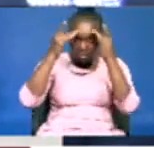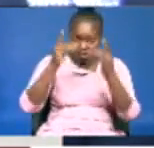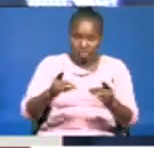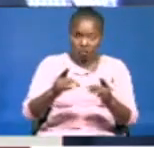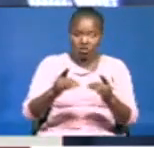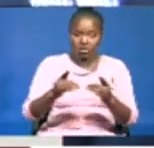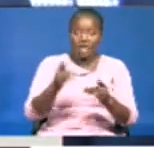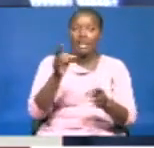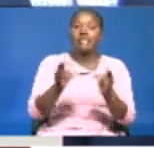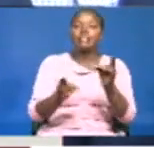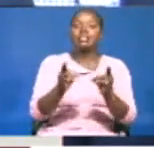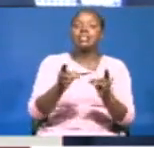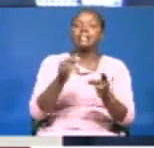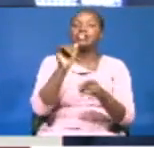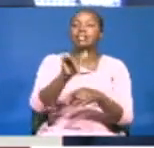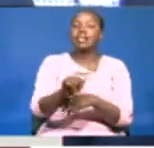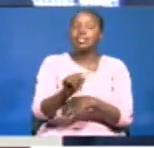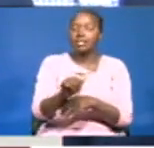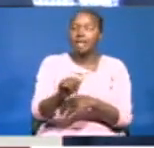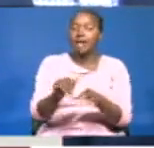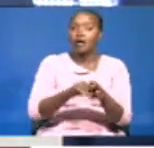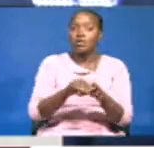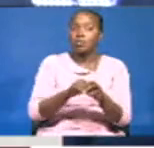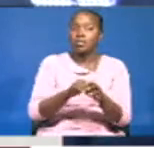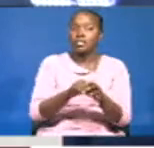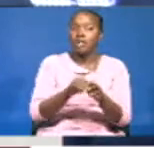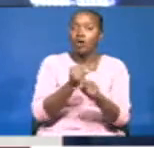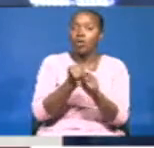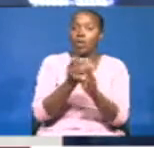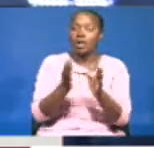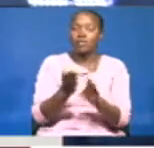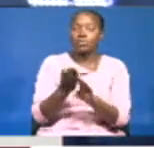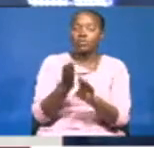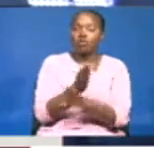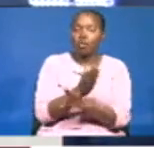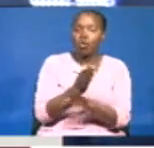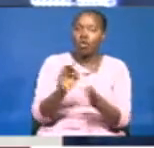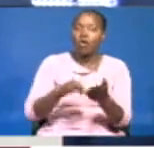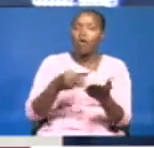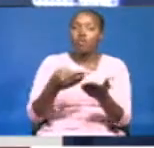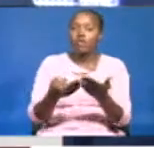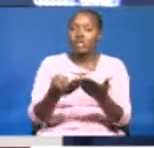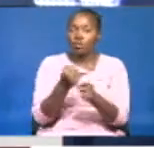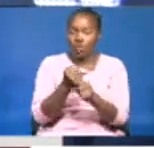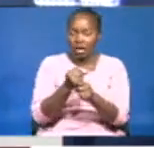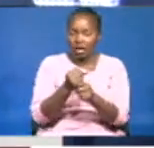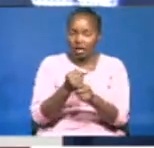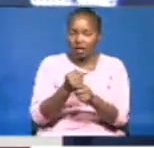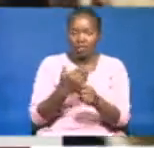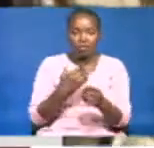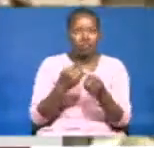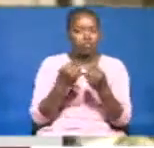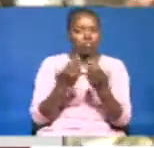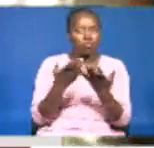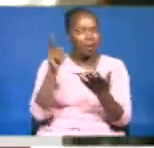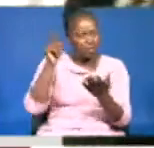directive that these members of staff who were unfairly terminated their services must be compensated by the